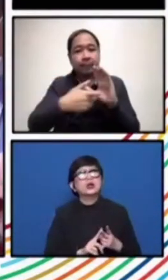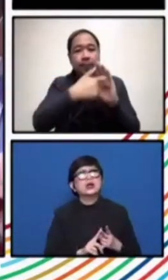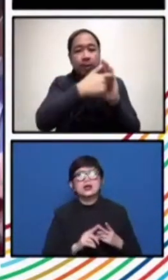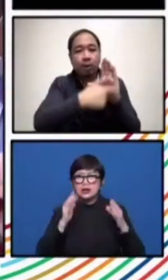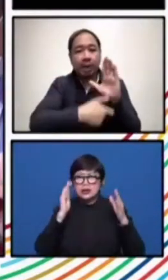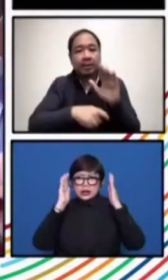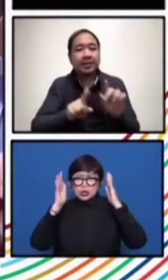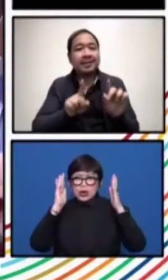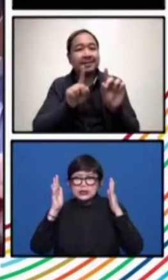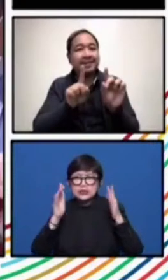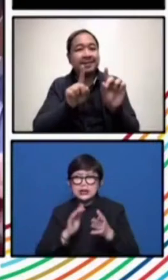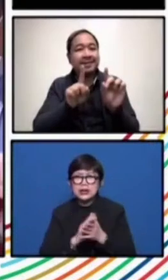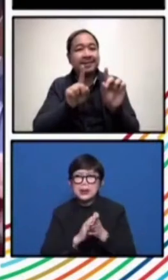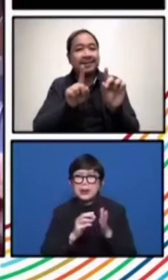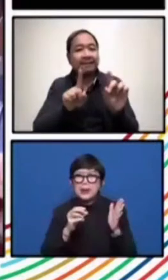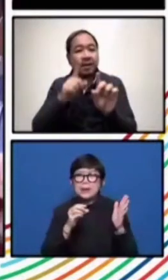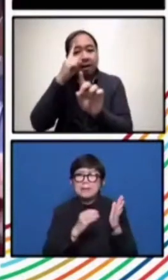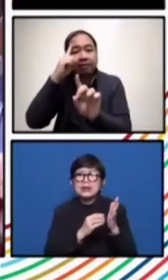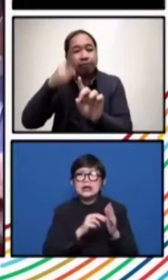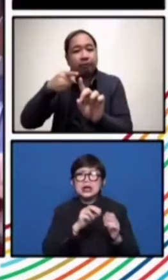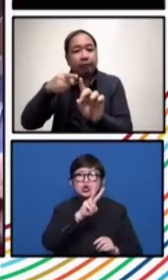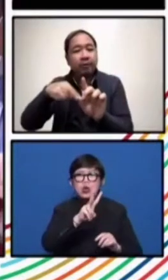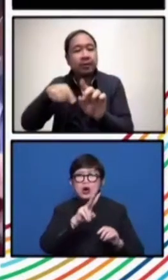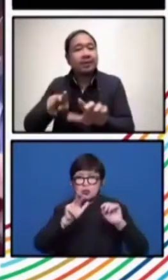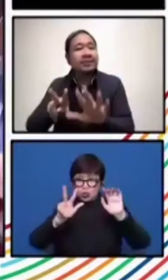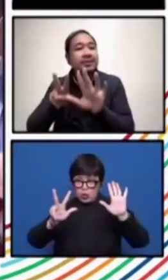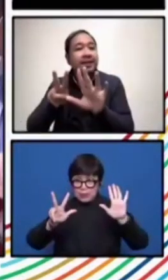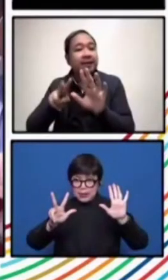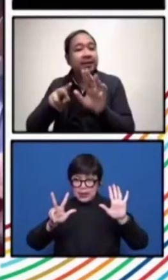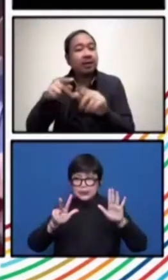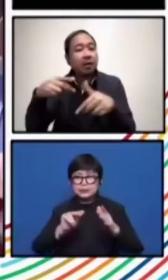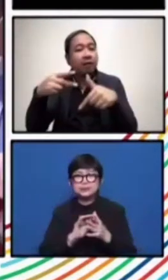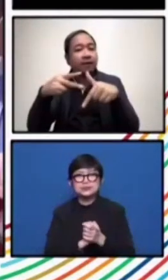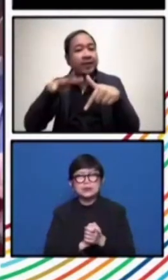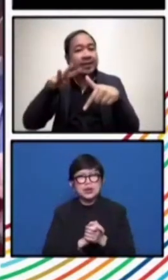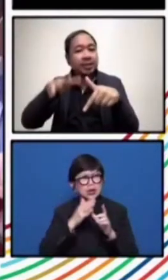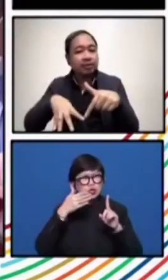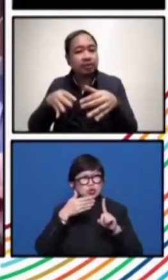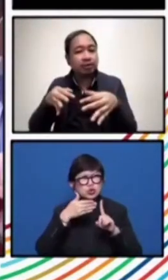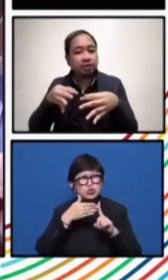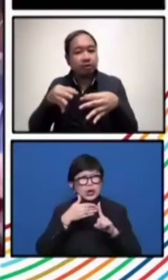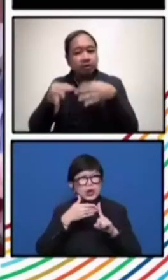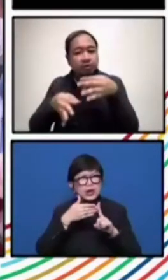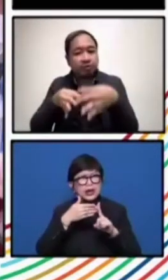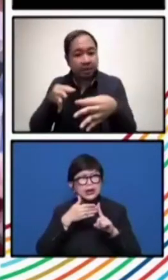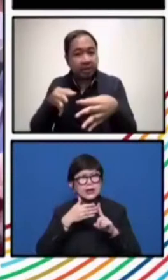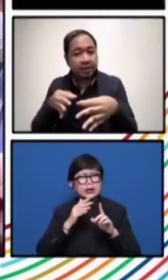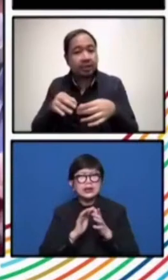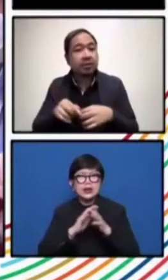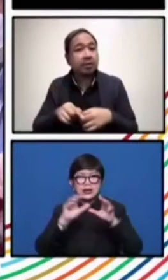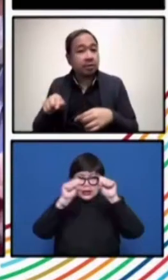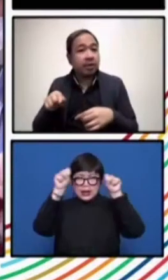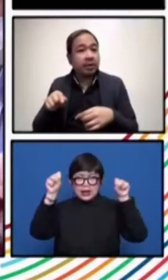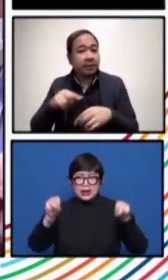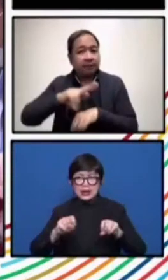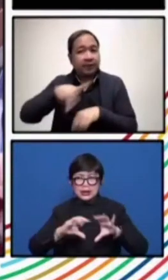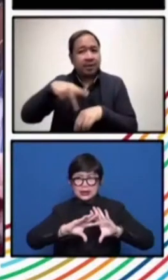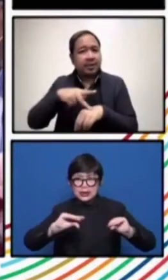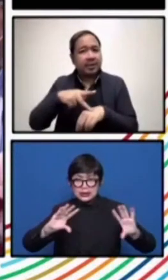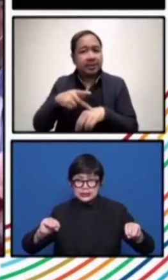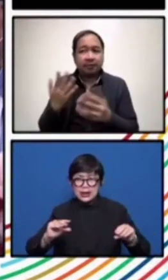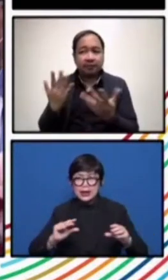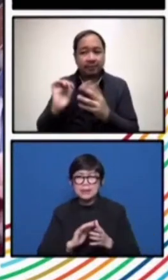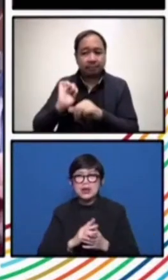and goal seven of enchant strategy framework we took note of evacuation centers